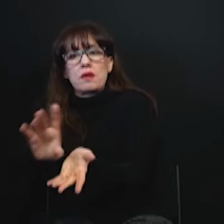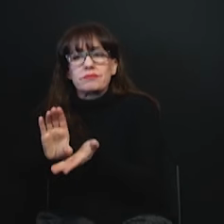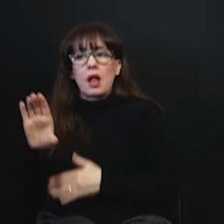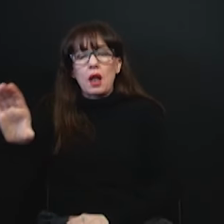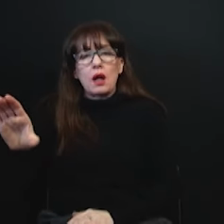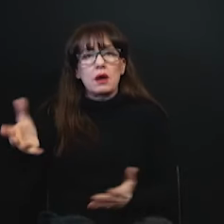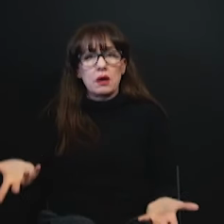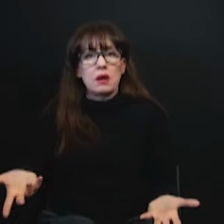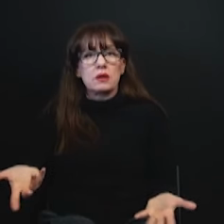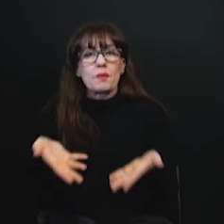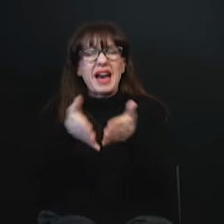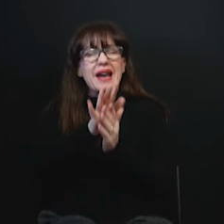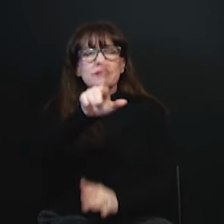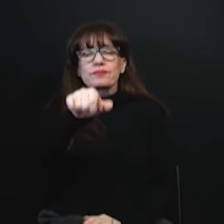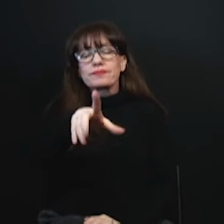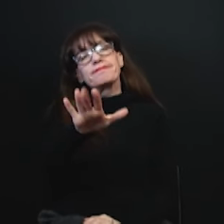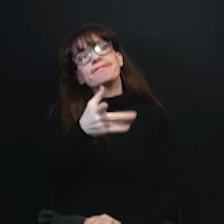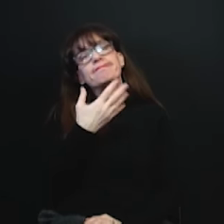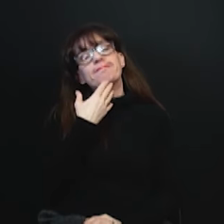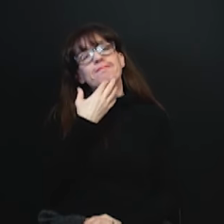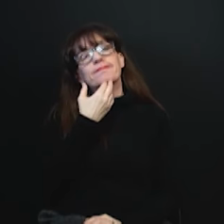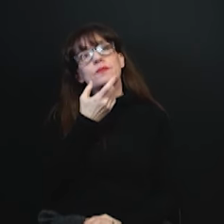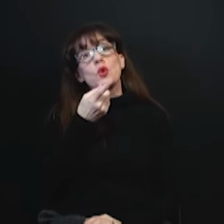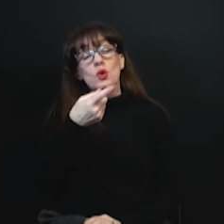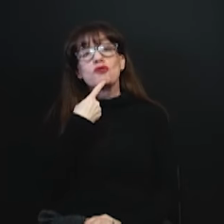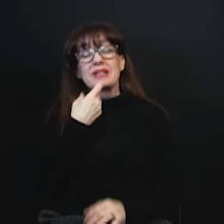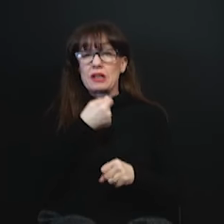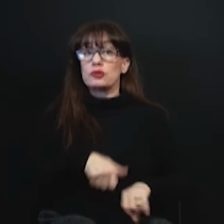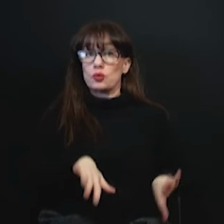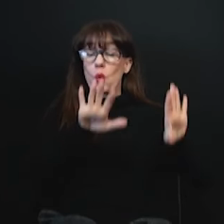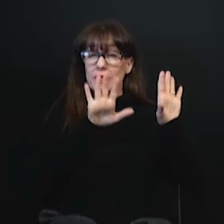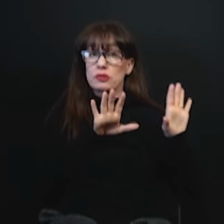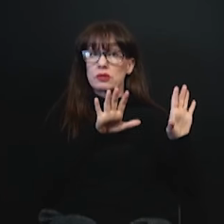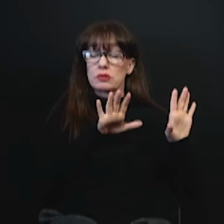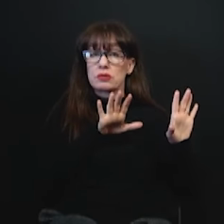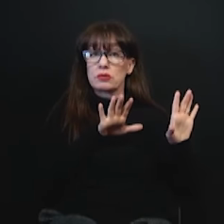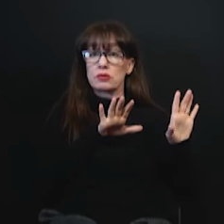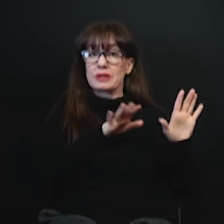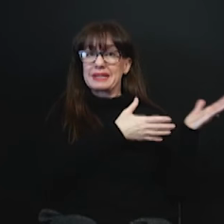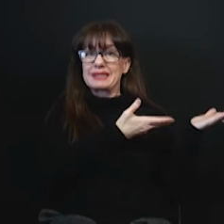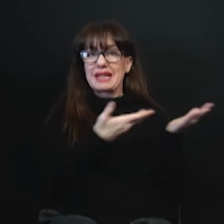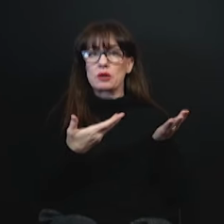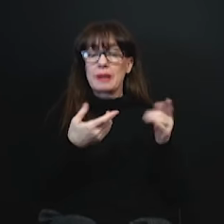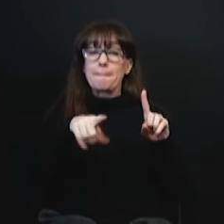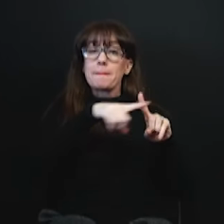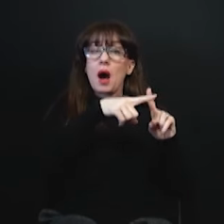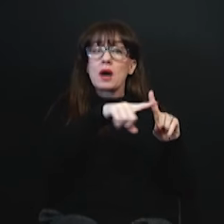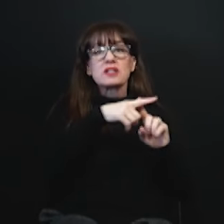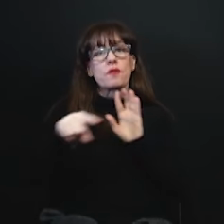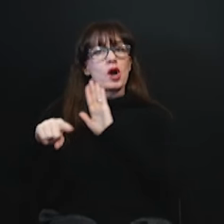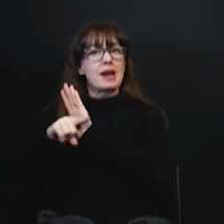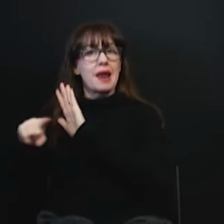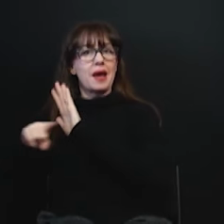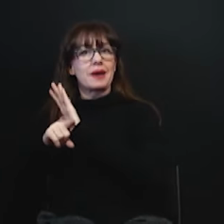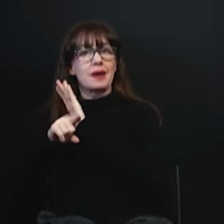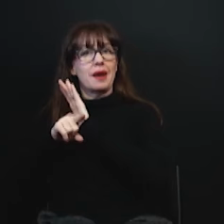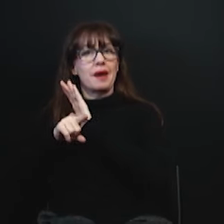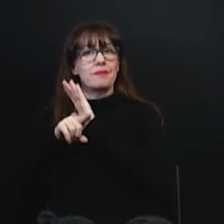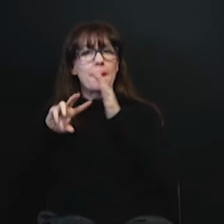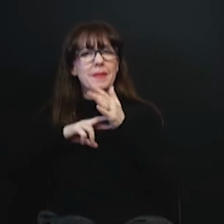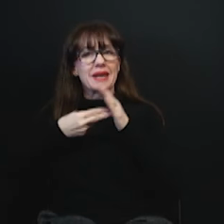So let me ask you this question. Would you say that surrender carries with it a positive or a negative